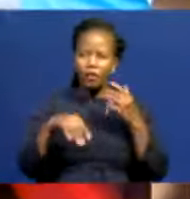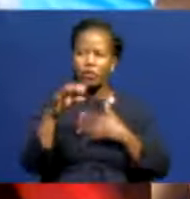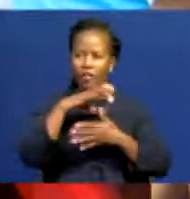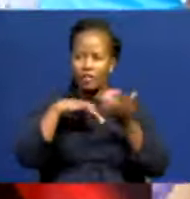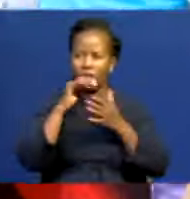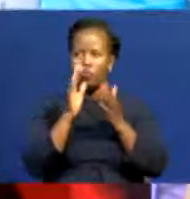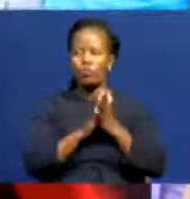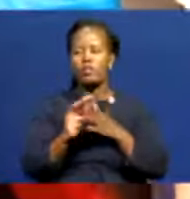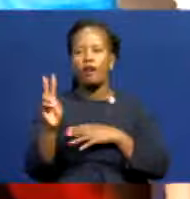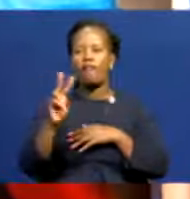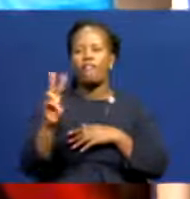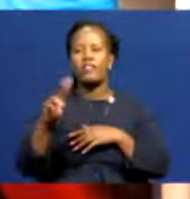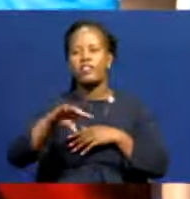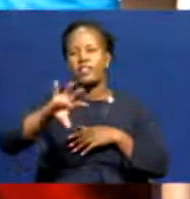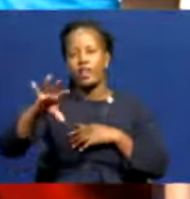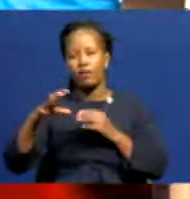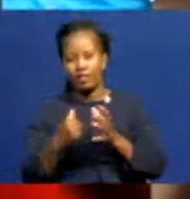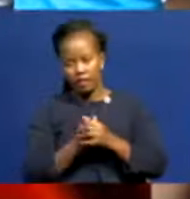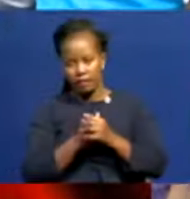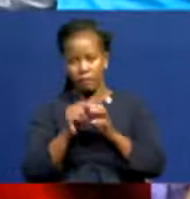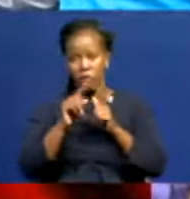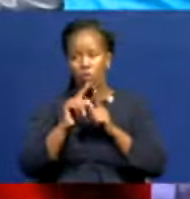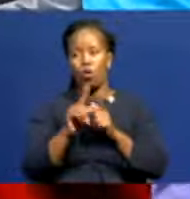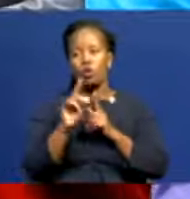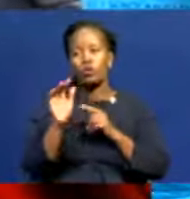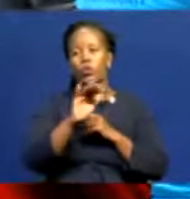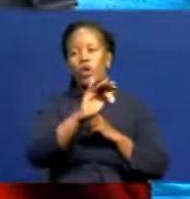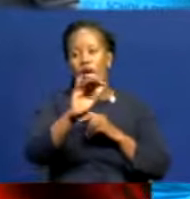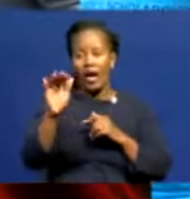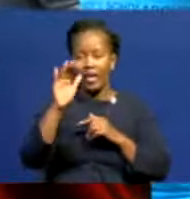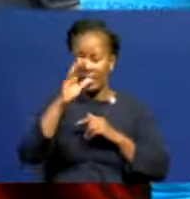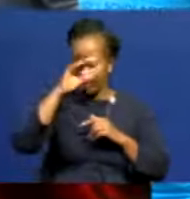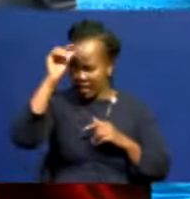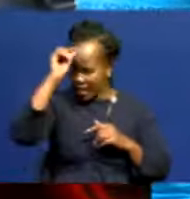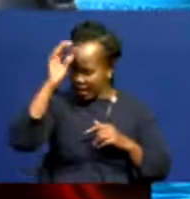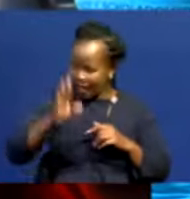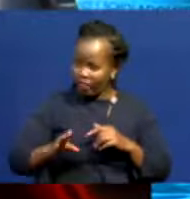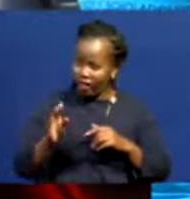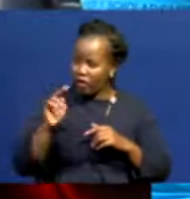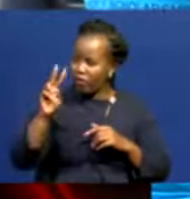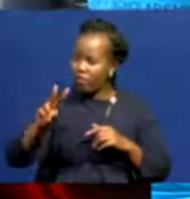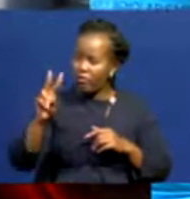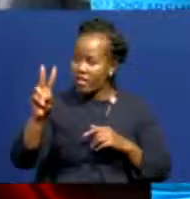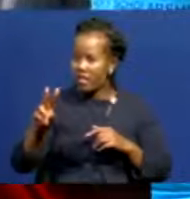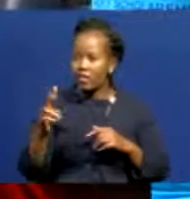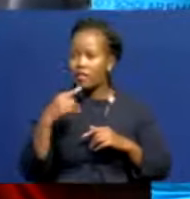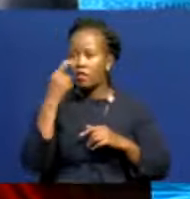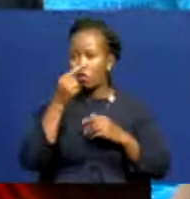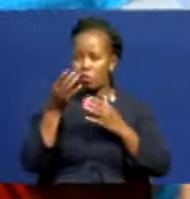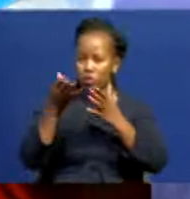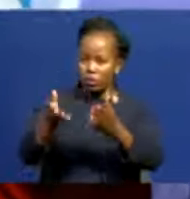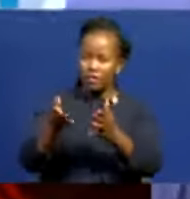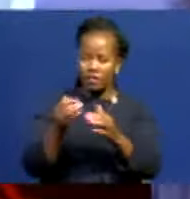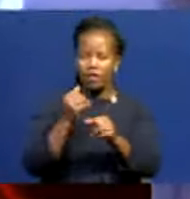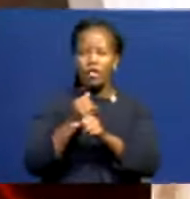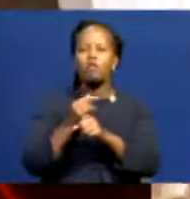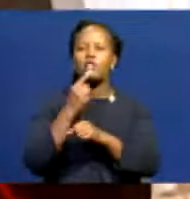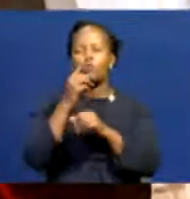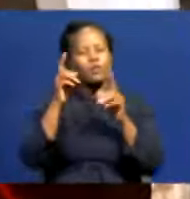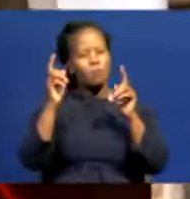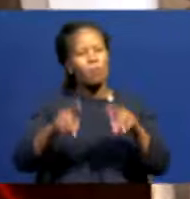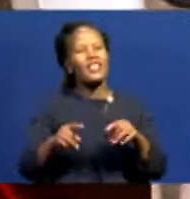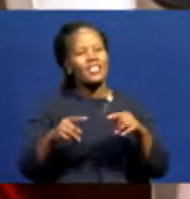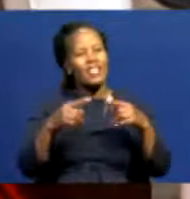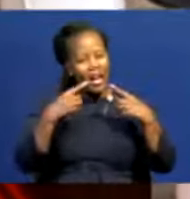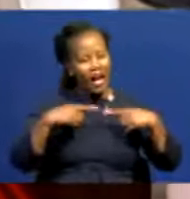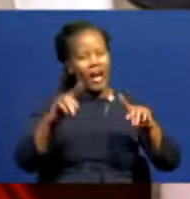The majority leader appealed to the Vihiga governor, Dr. Wilberforce Otichilo, who was present to issue a statement over